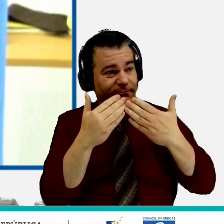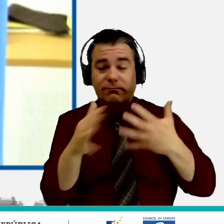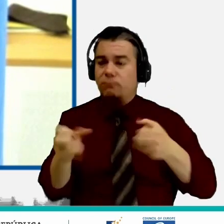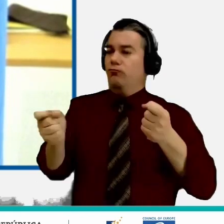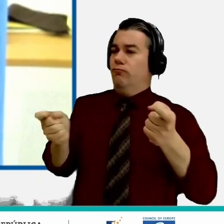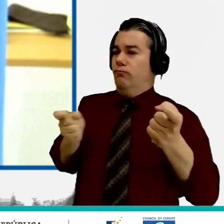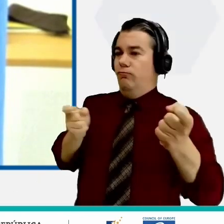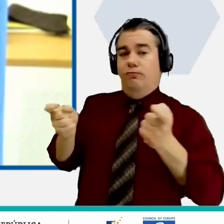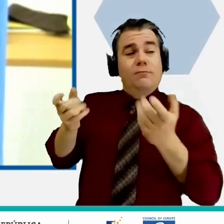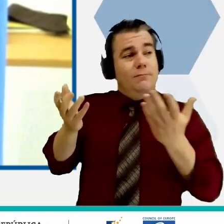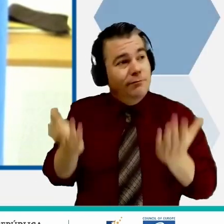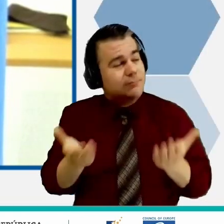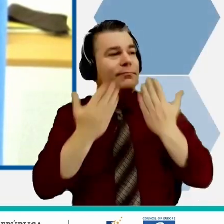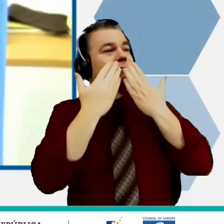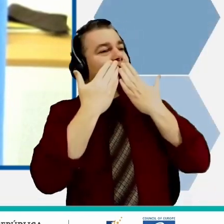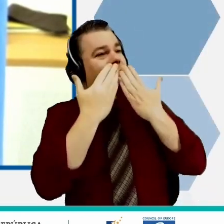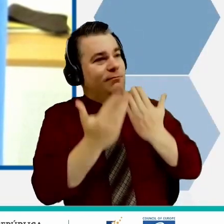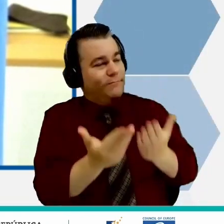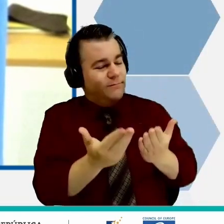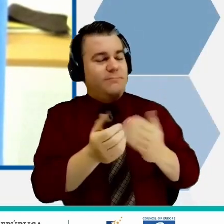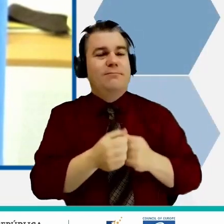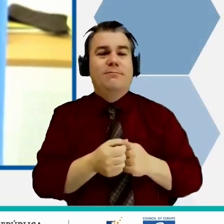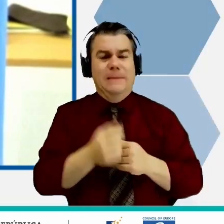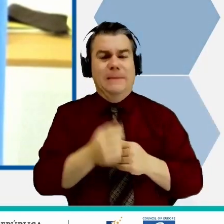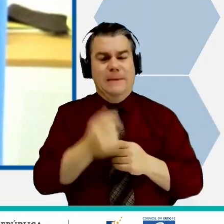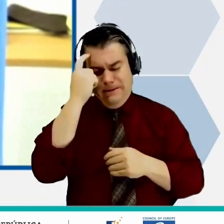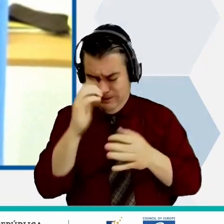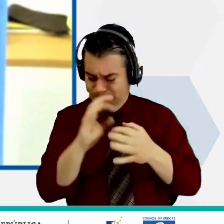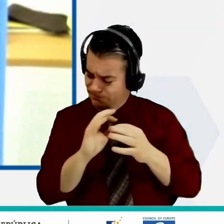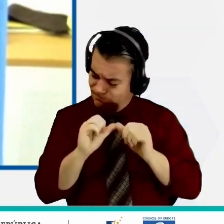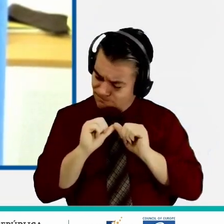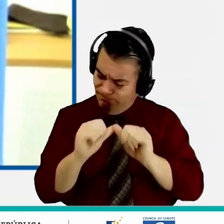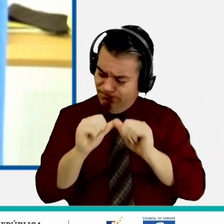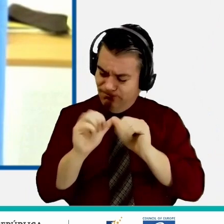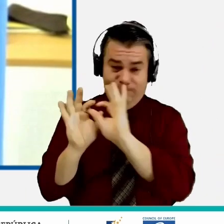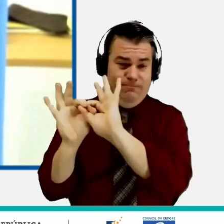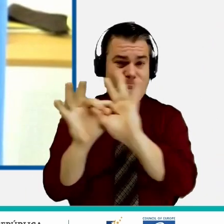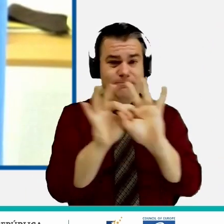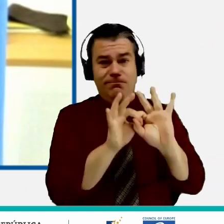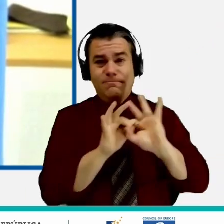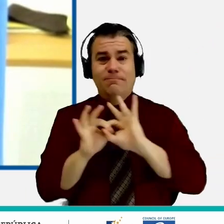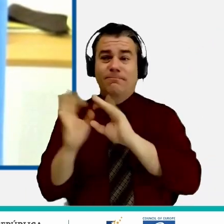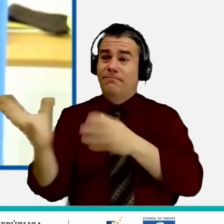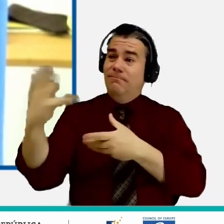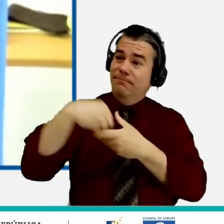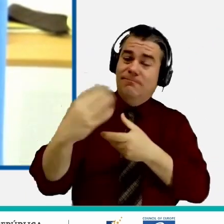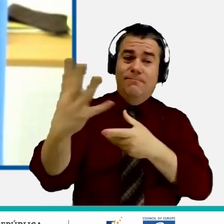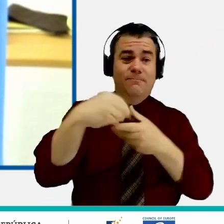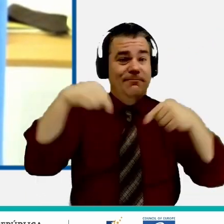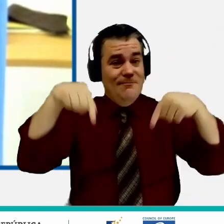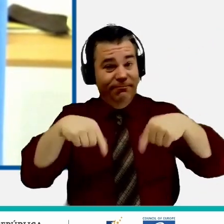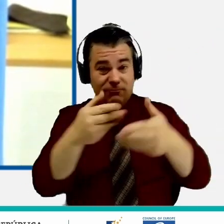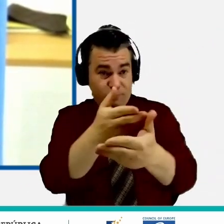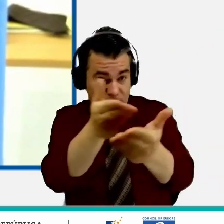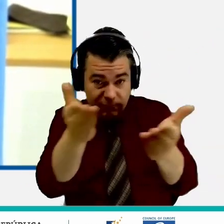have, and express our hope that we continue this cooperation also with key stakeholders present in today's session.